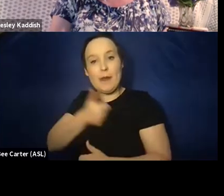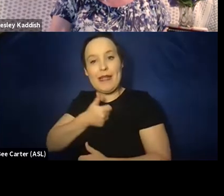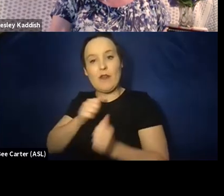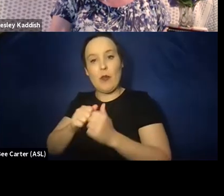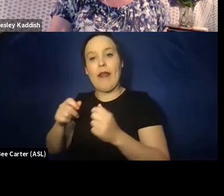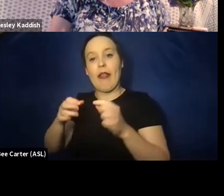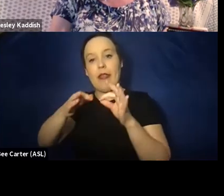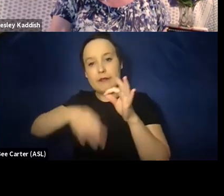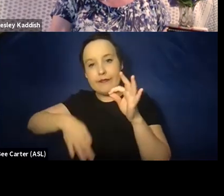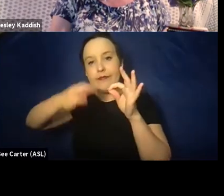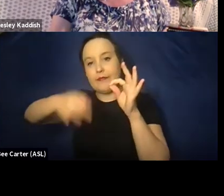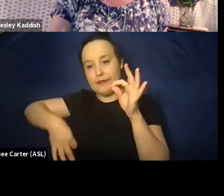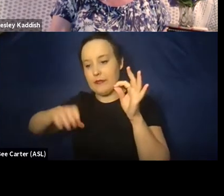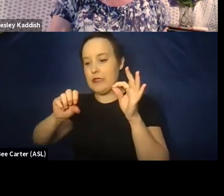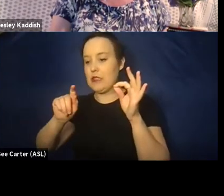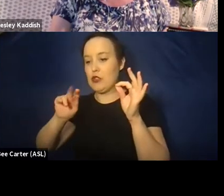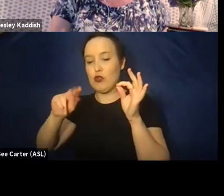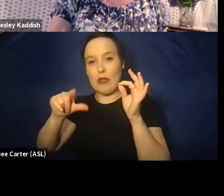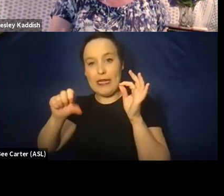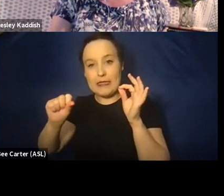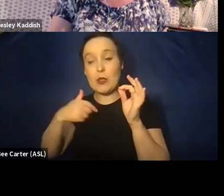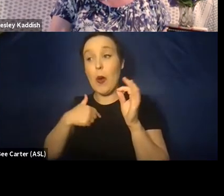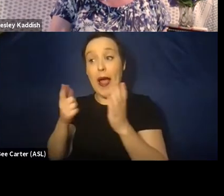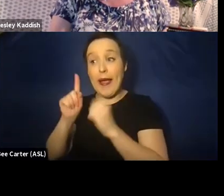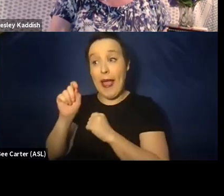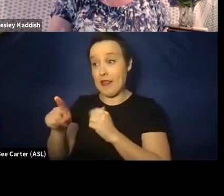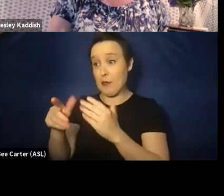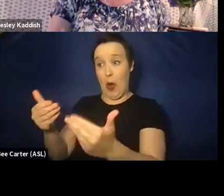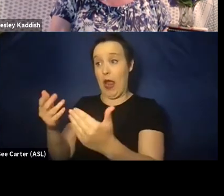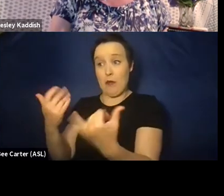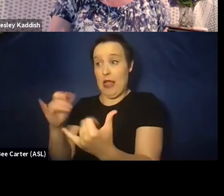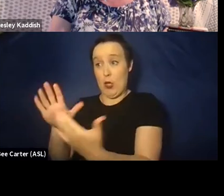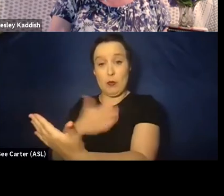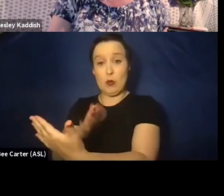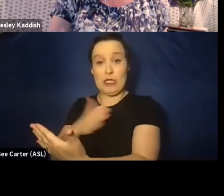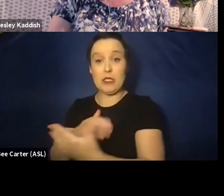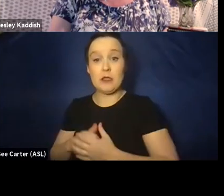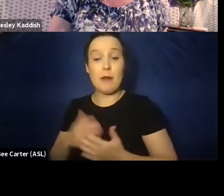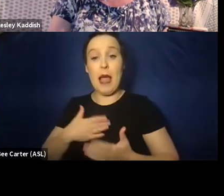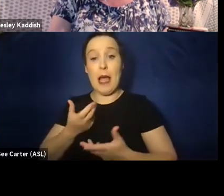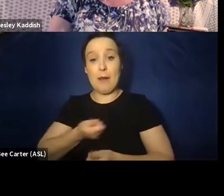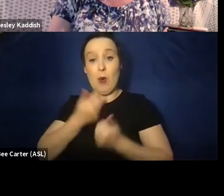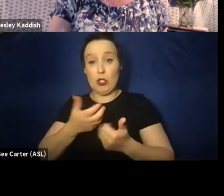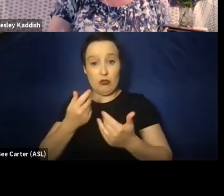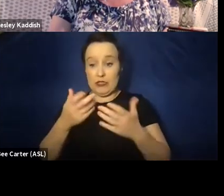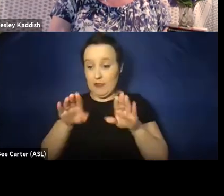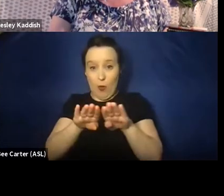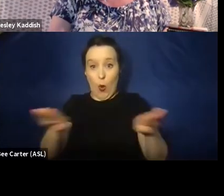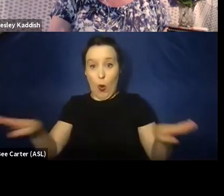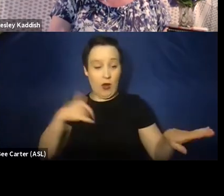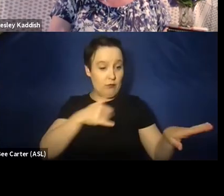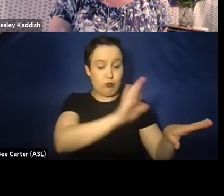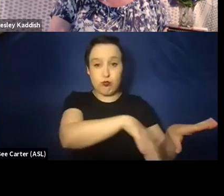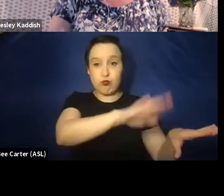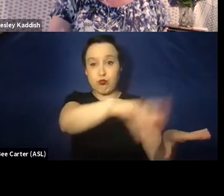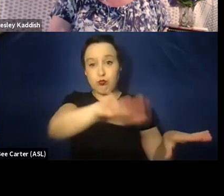But what I did was I just asked them to play their music, and I spread my poetry out on the floor